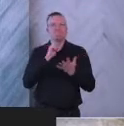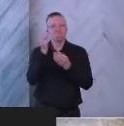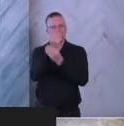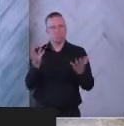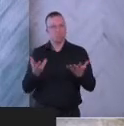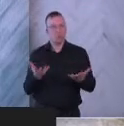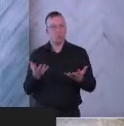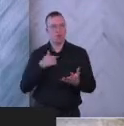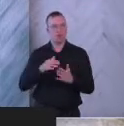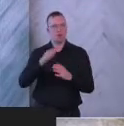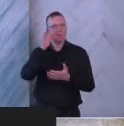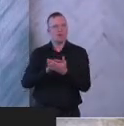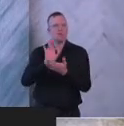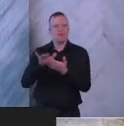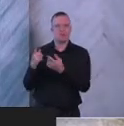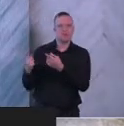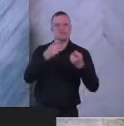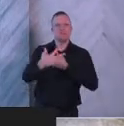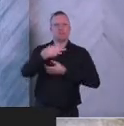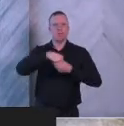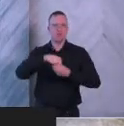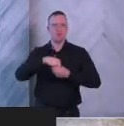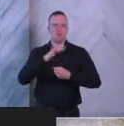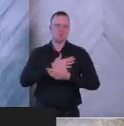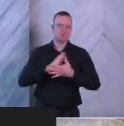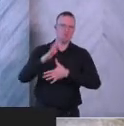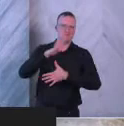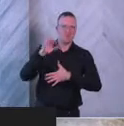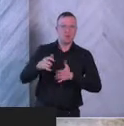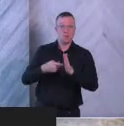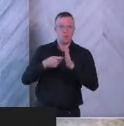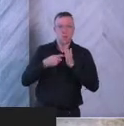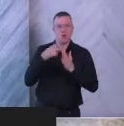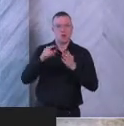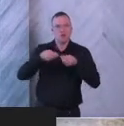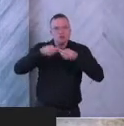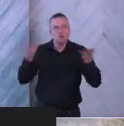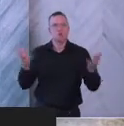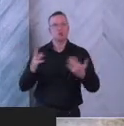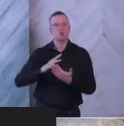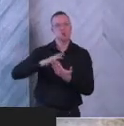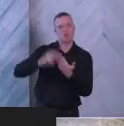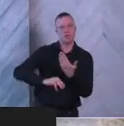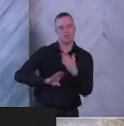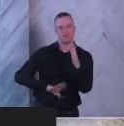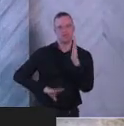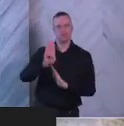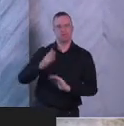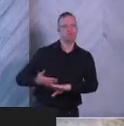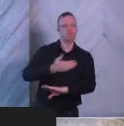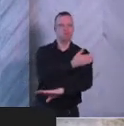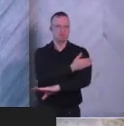believe in that kind of engagement. And that's really what it's going to take to bring our curriculum